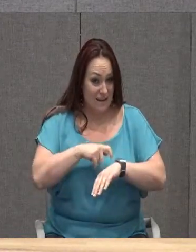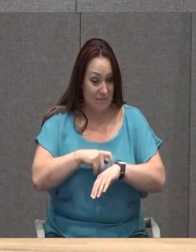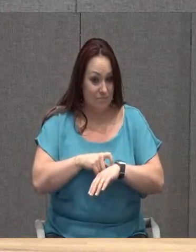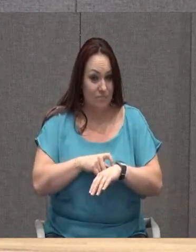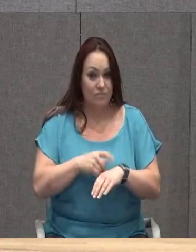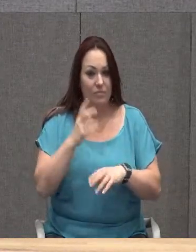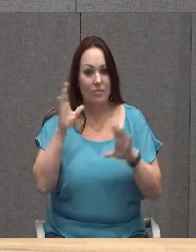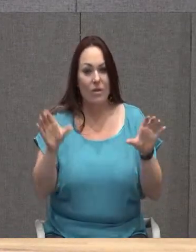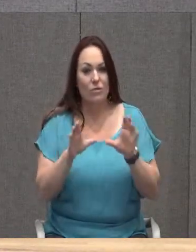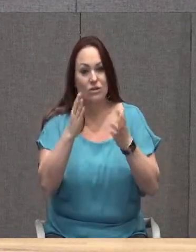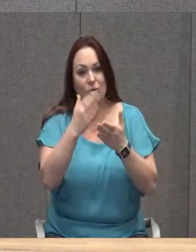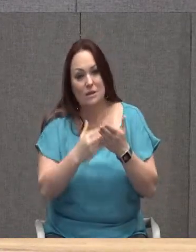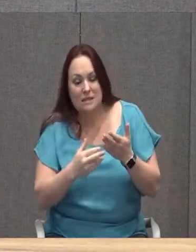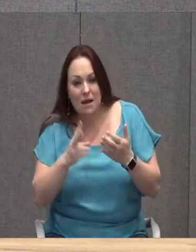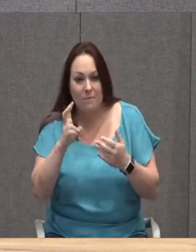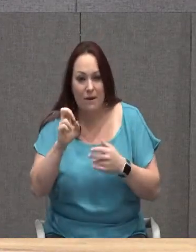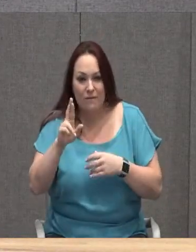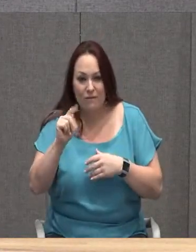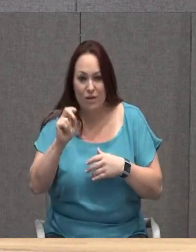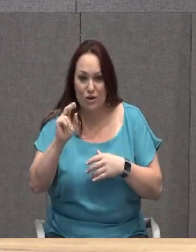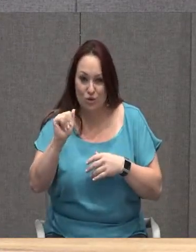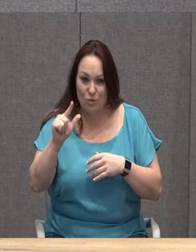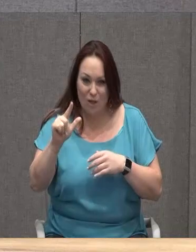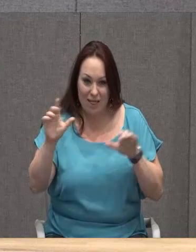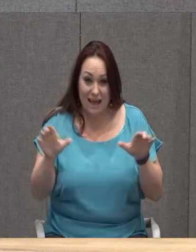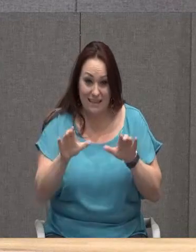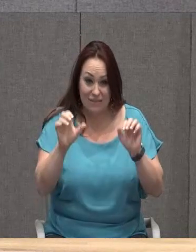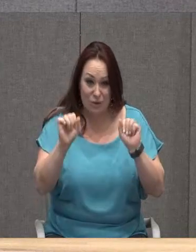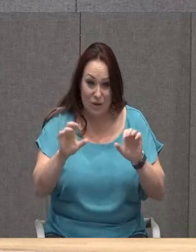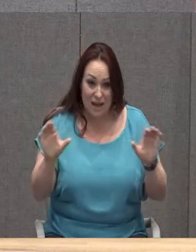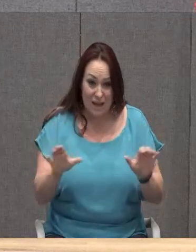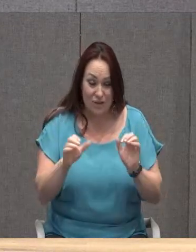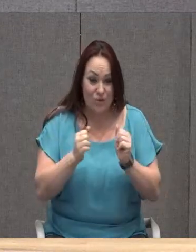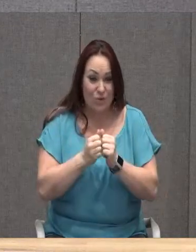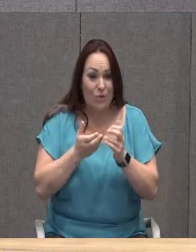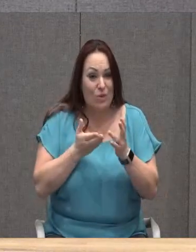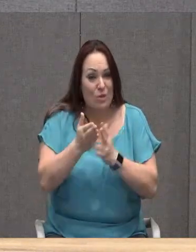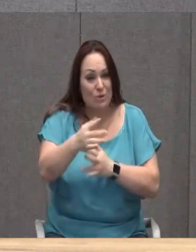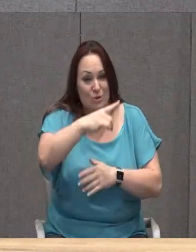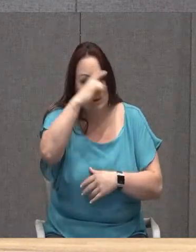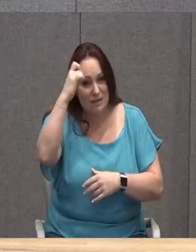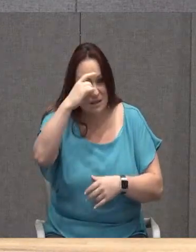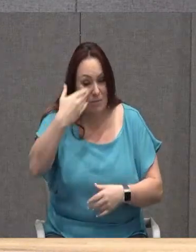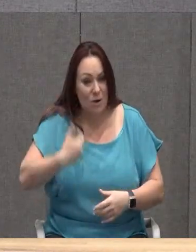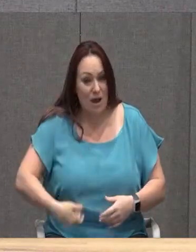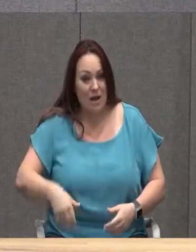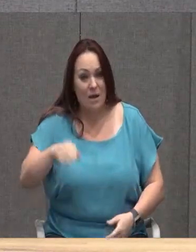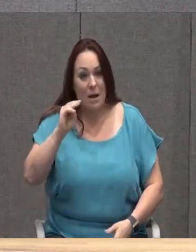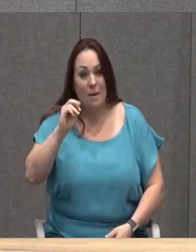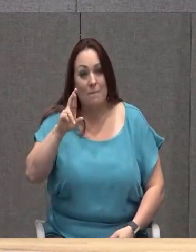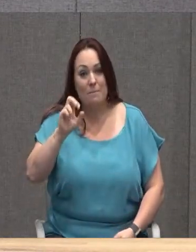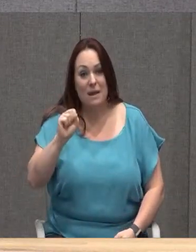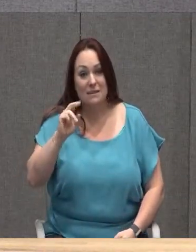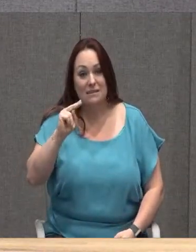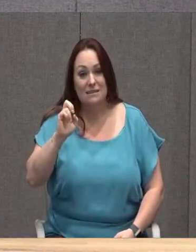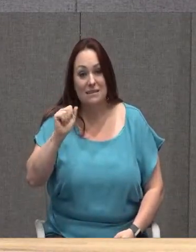can do at home throughout the rest of the summer. I am Mrs. Neal and I am glad to be here. Buenos